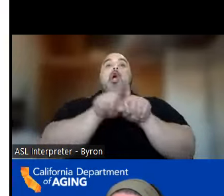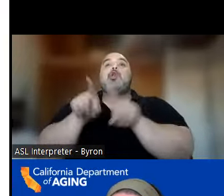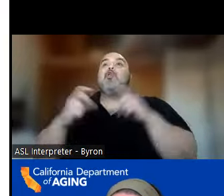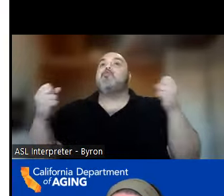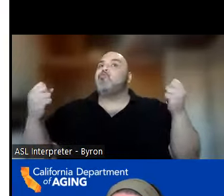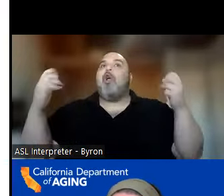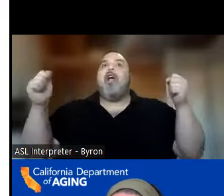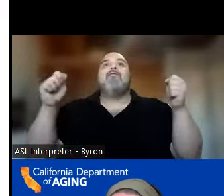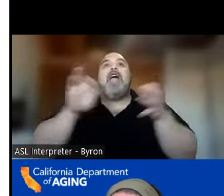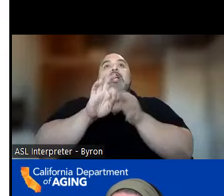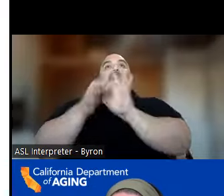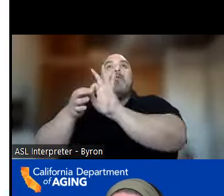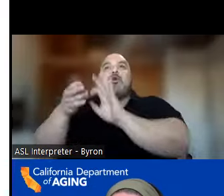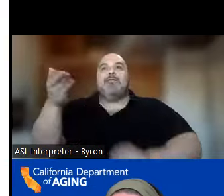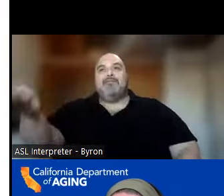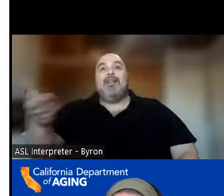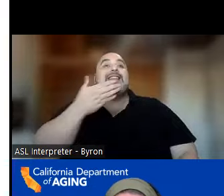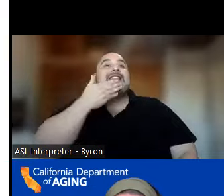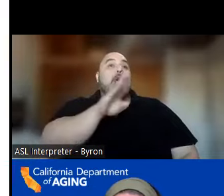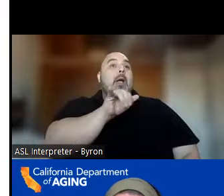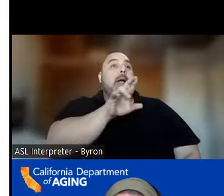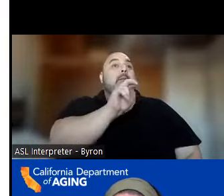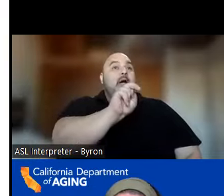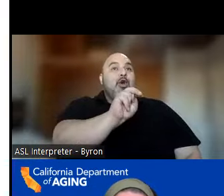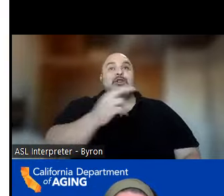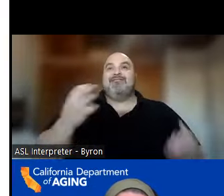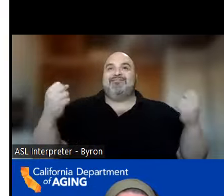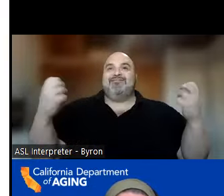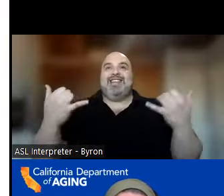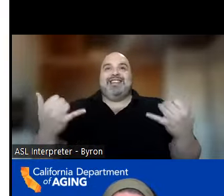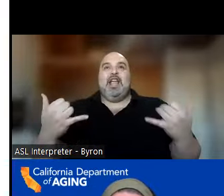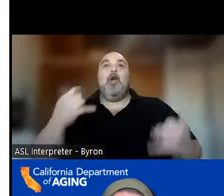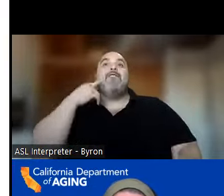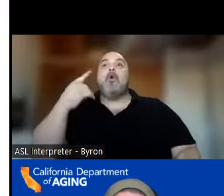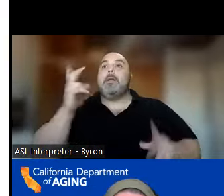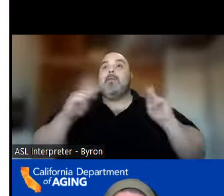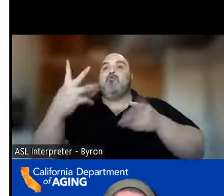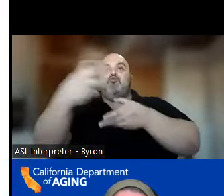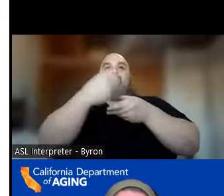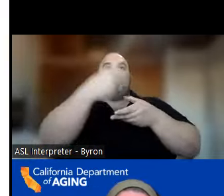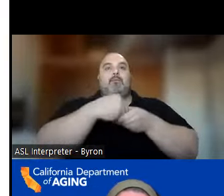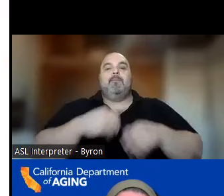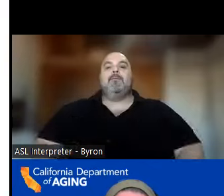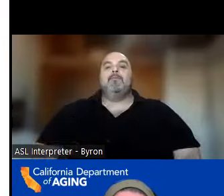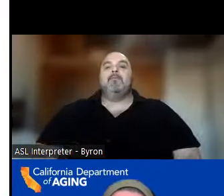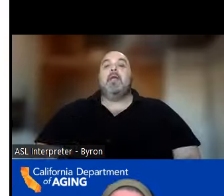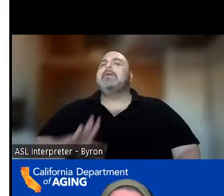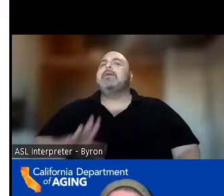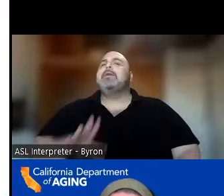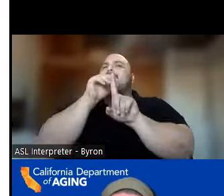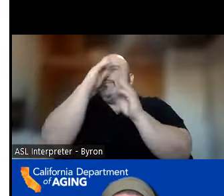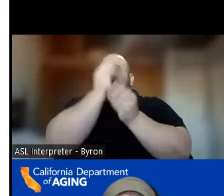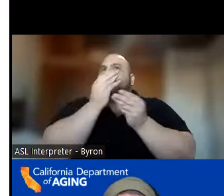Language interpretation. Thank you, Byron, who is signing right now for our participants. And just a reminder that